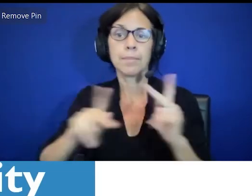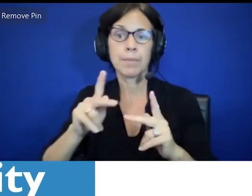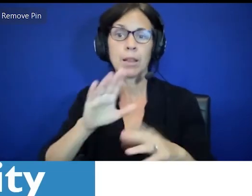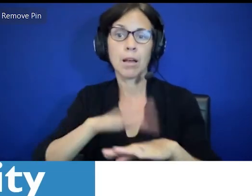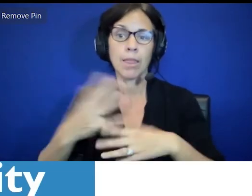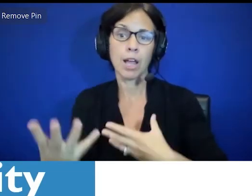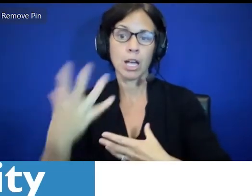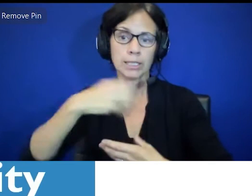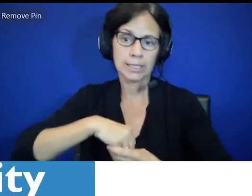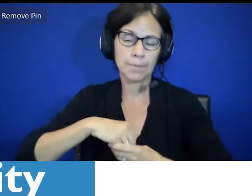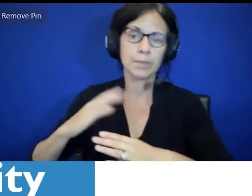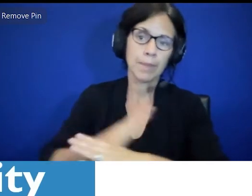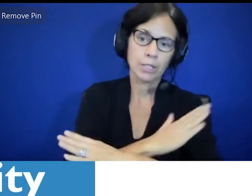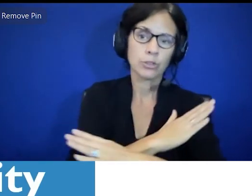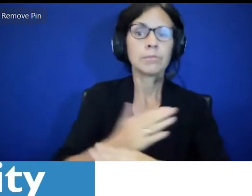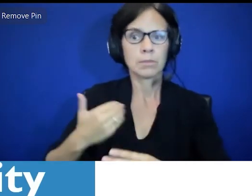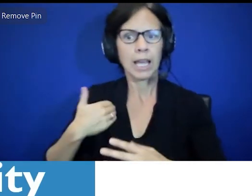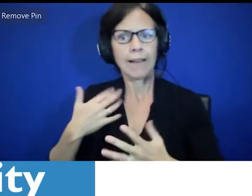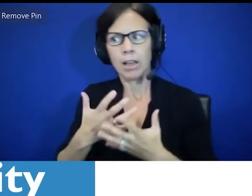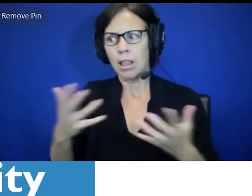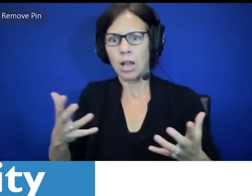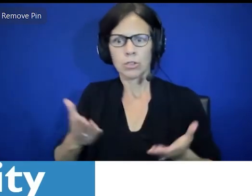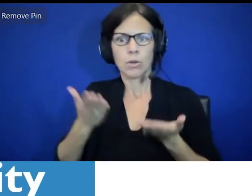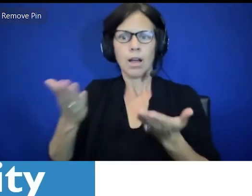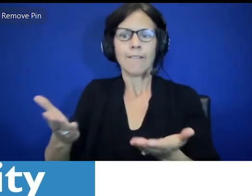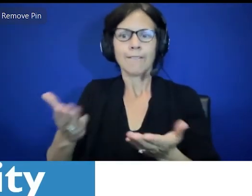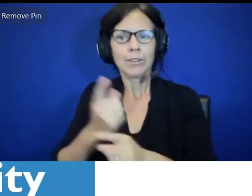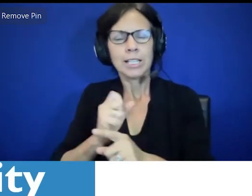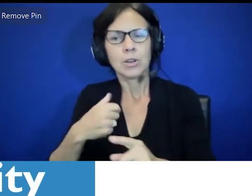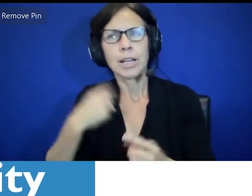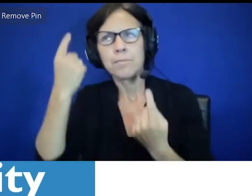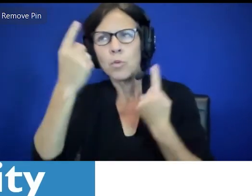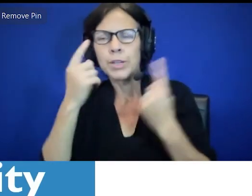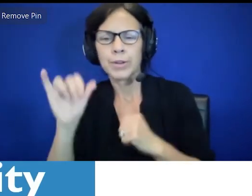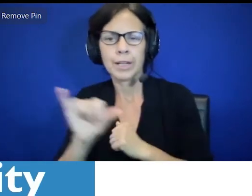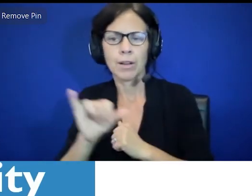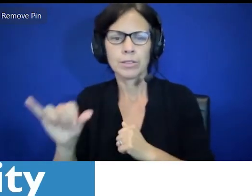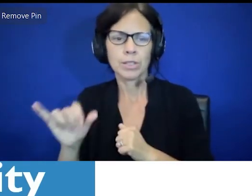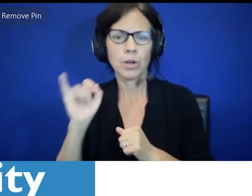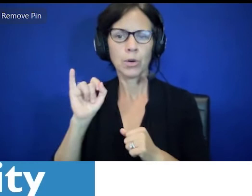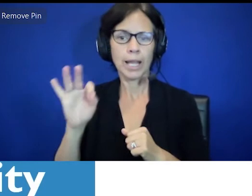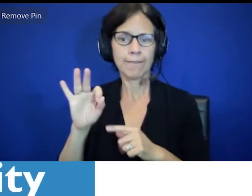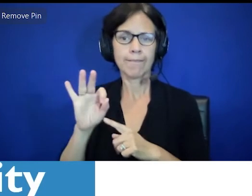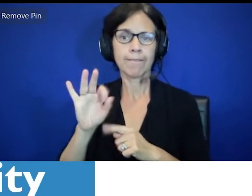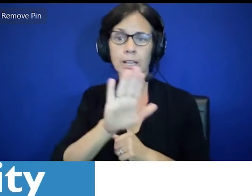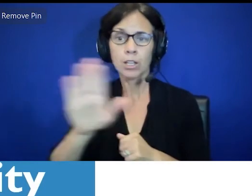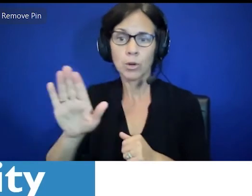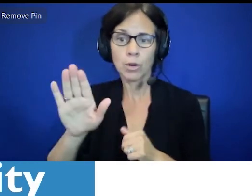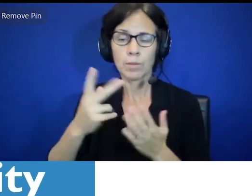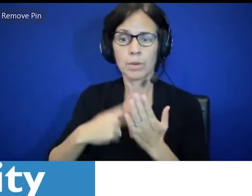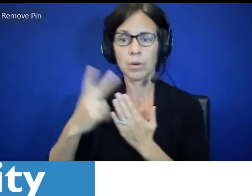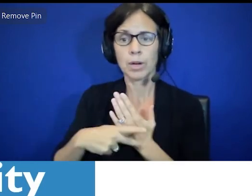have a lot to give. So I'm wondering too, if your